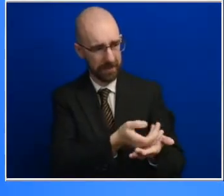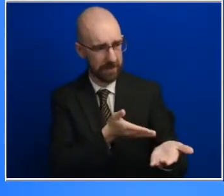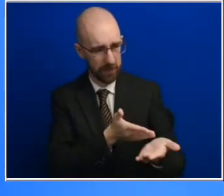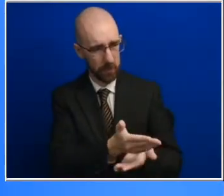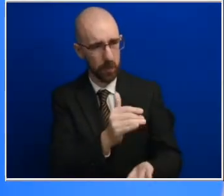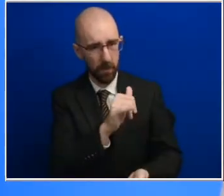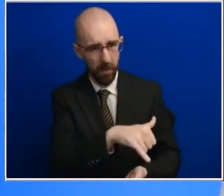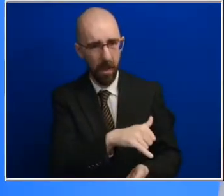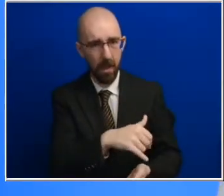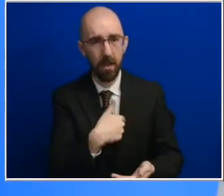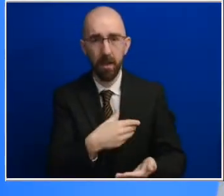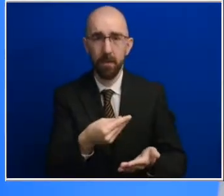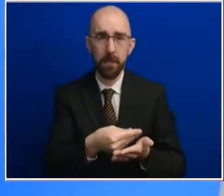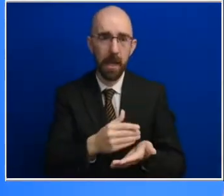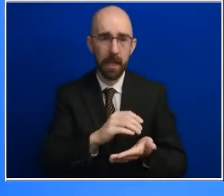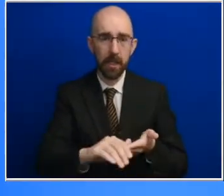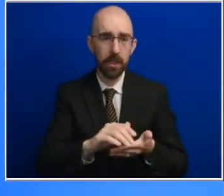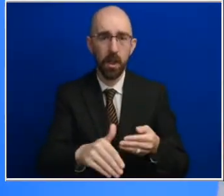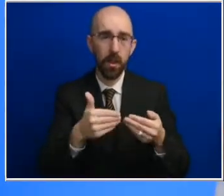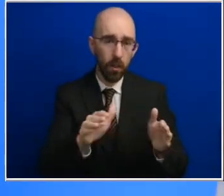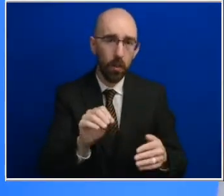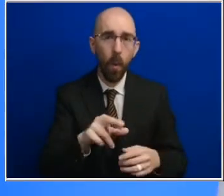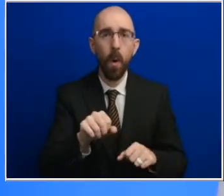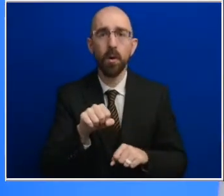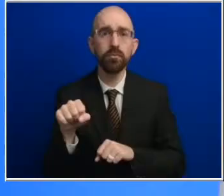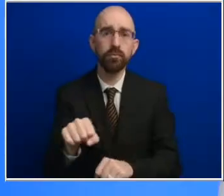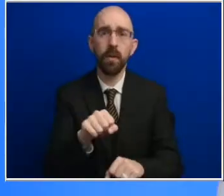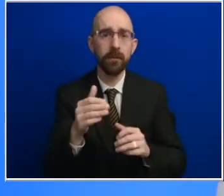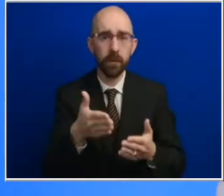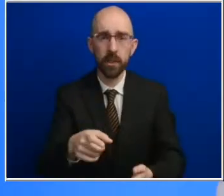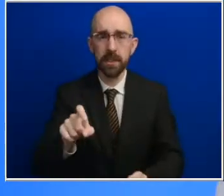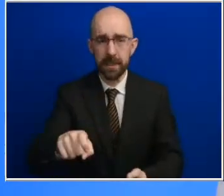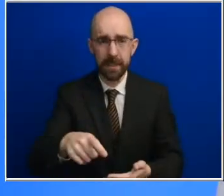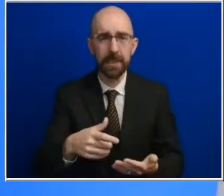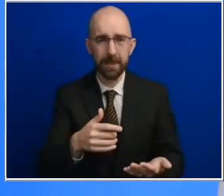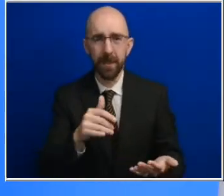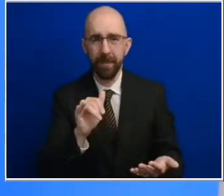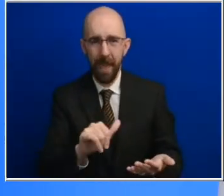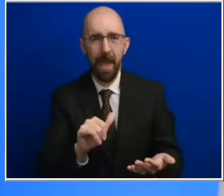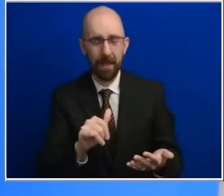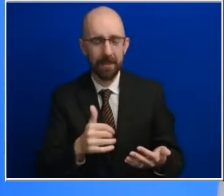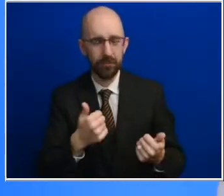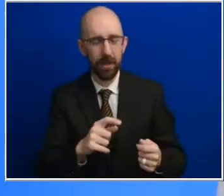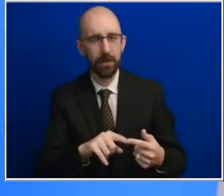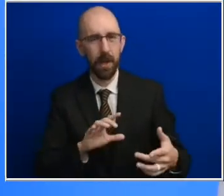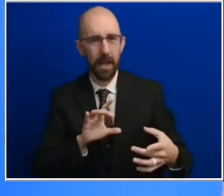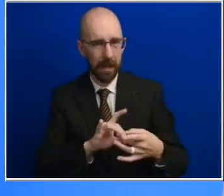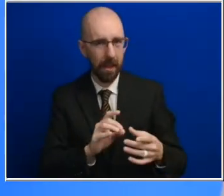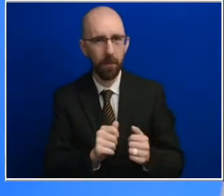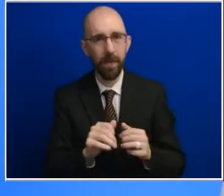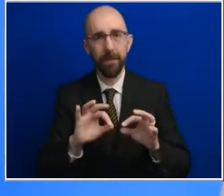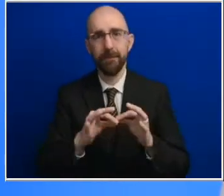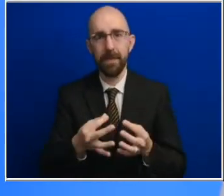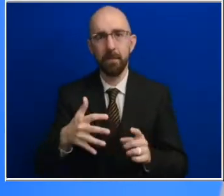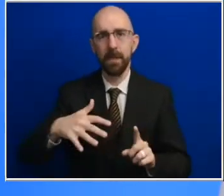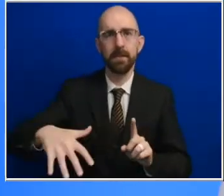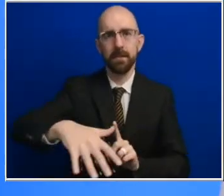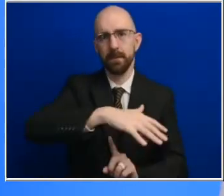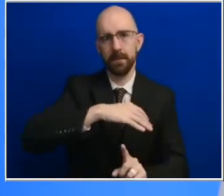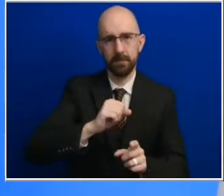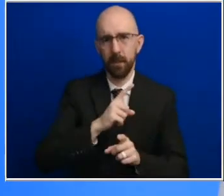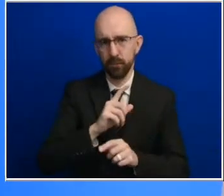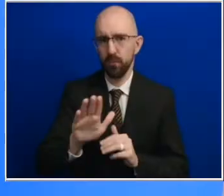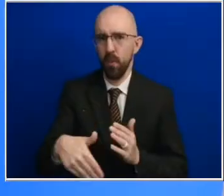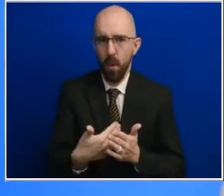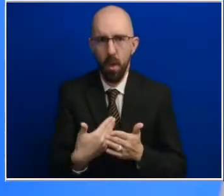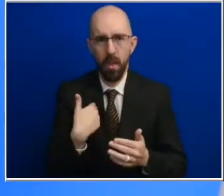paycheck or a driver. And I think that that's something we also try to do, is just connect with the families as well and make sure that everybody has good support.